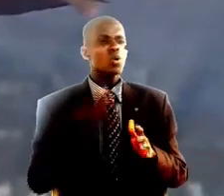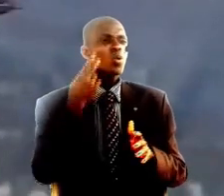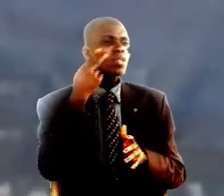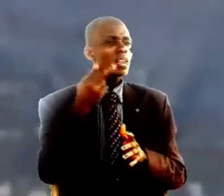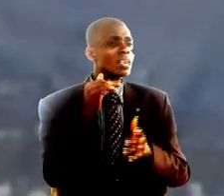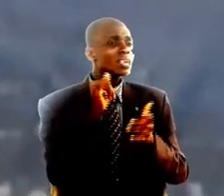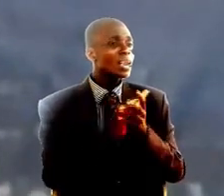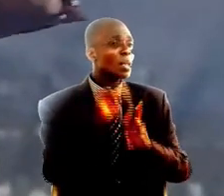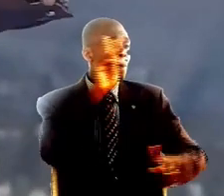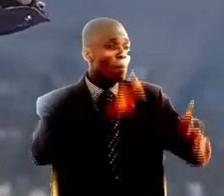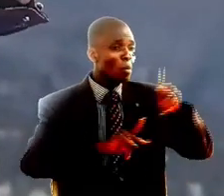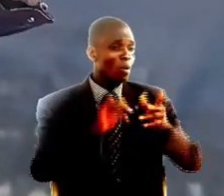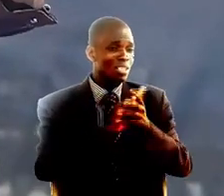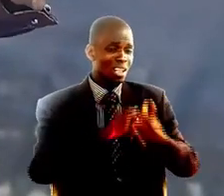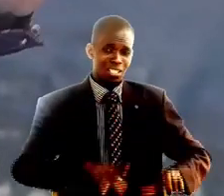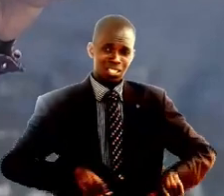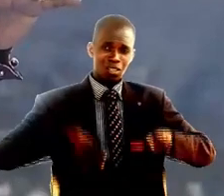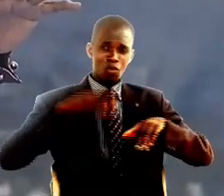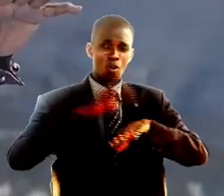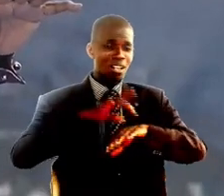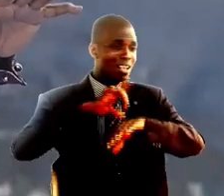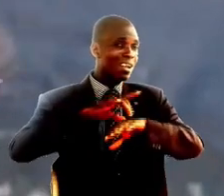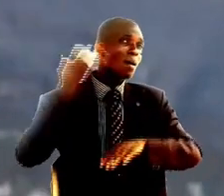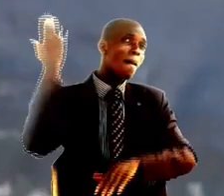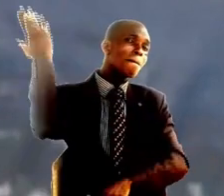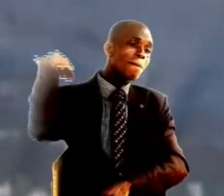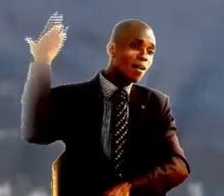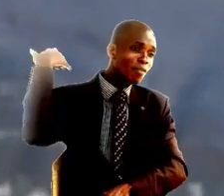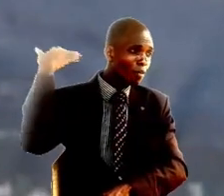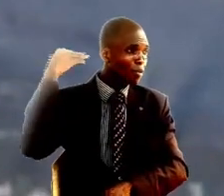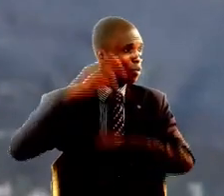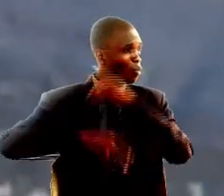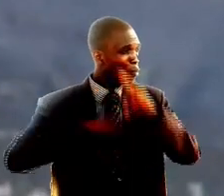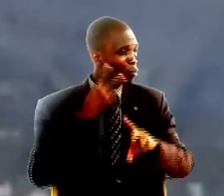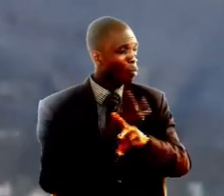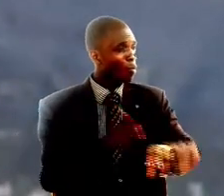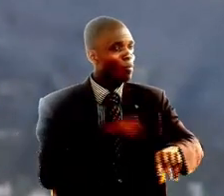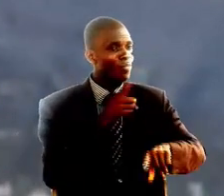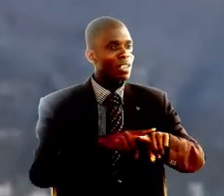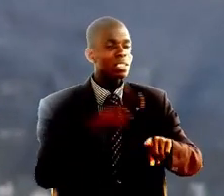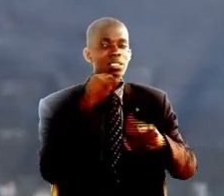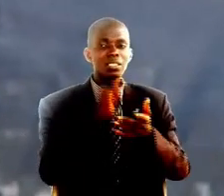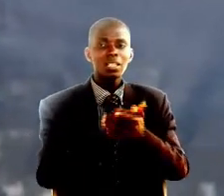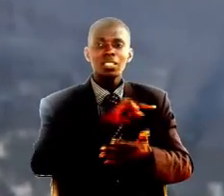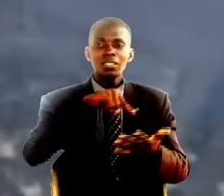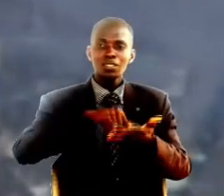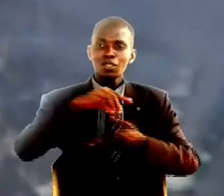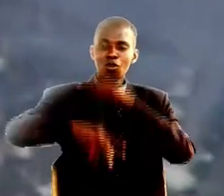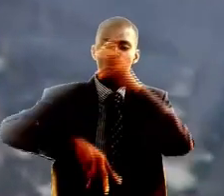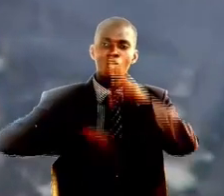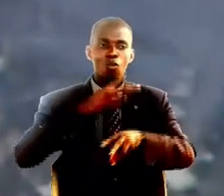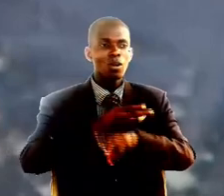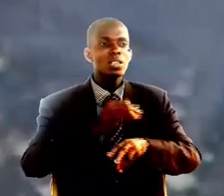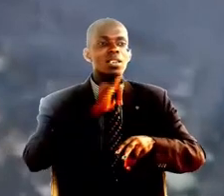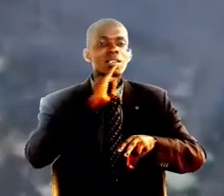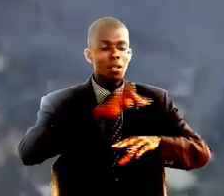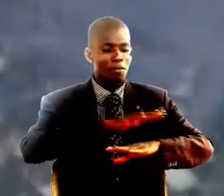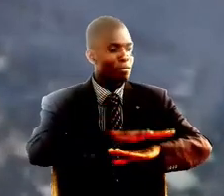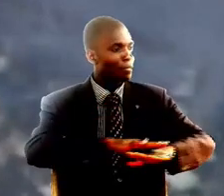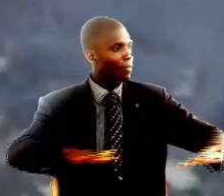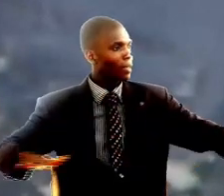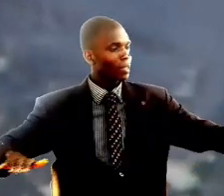was flat, not round. And then someone began to think about it, and he